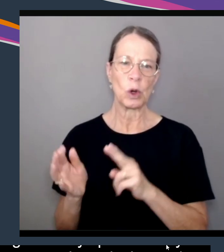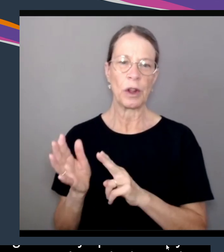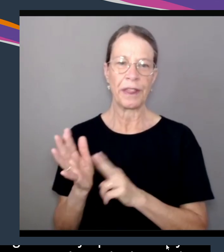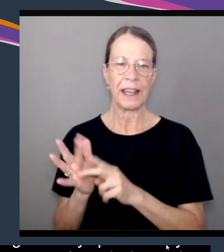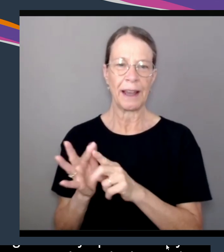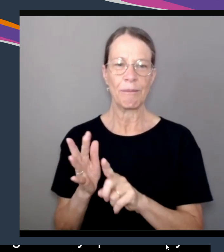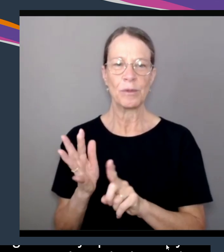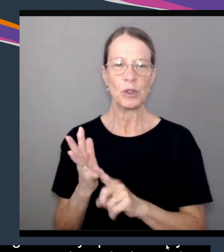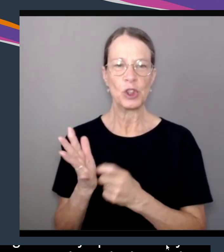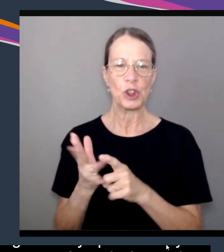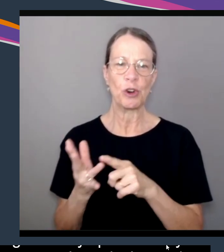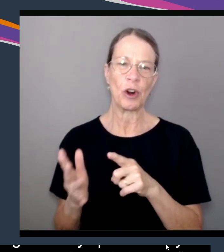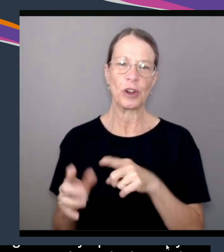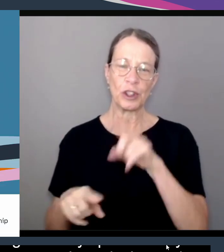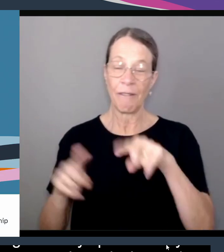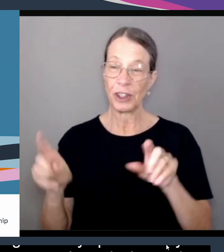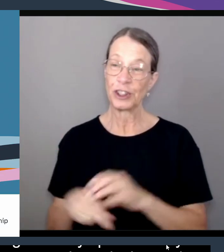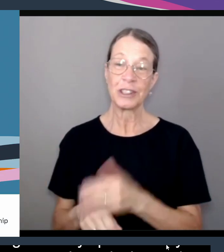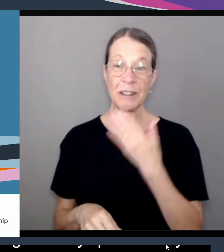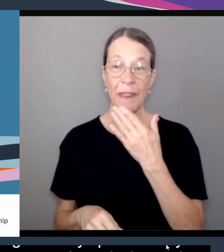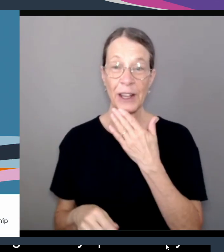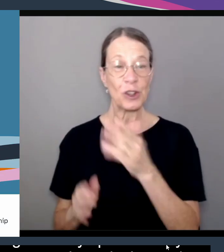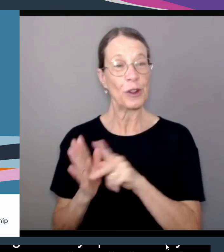you, Sue. I'll pass it back on to you.